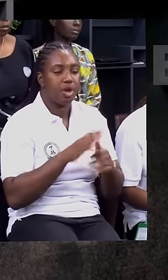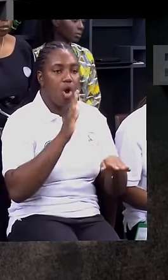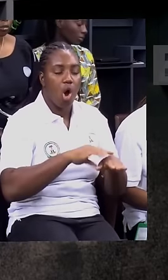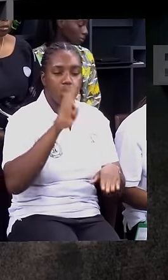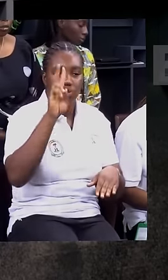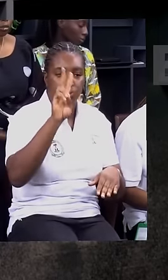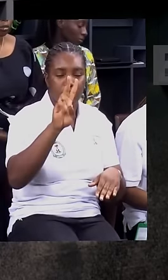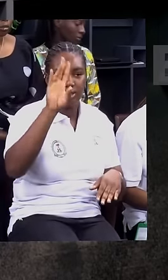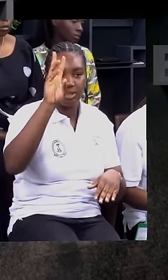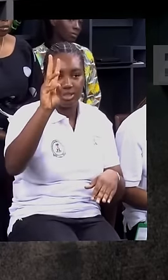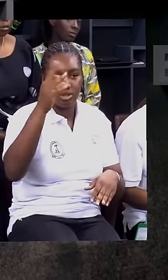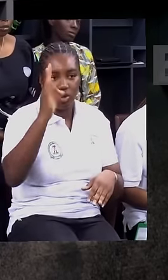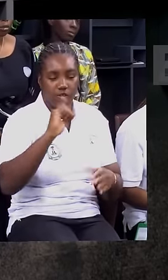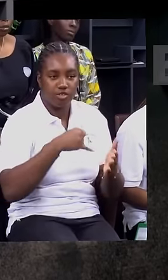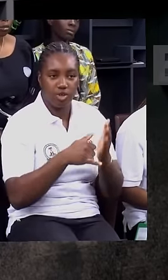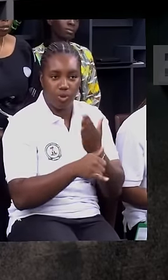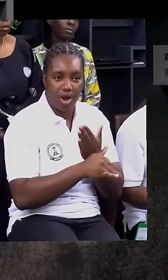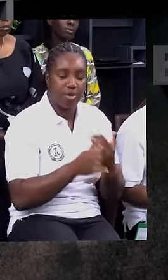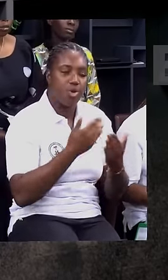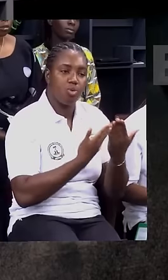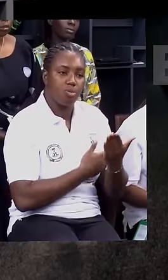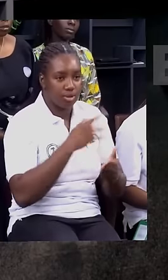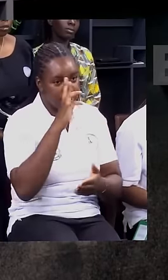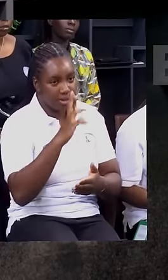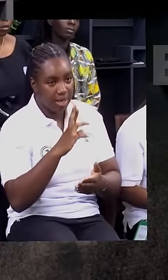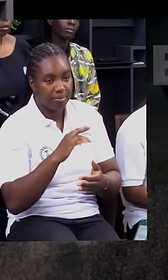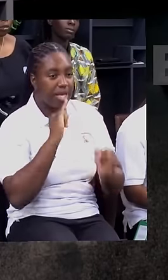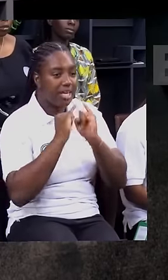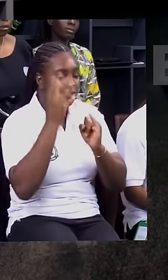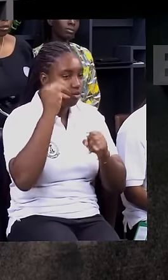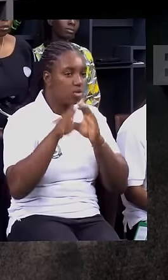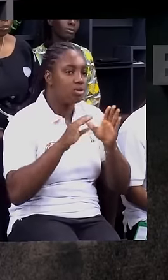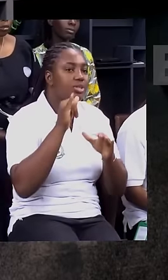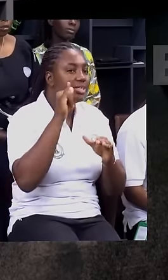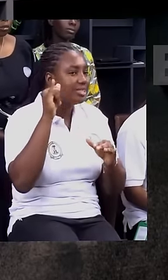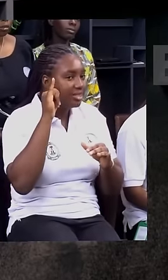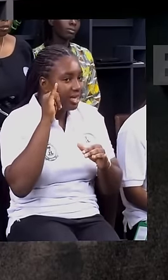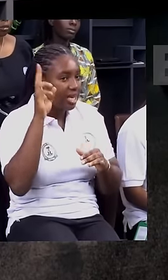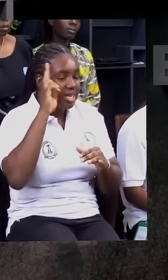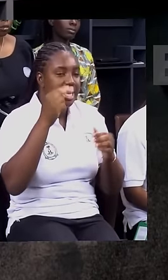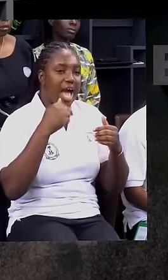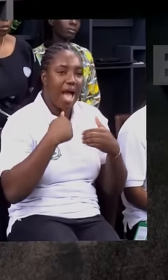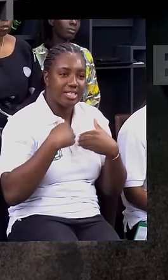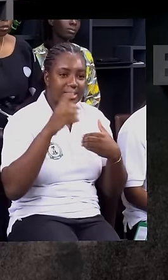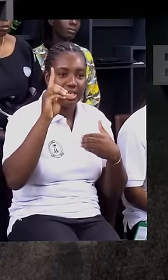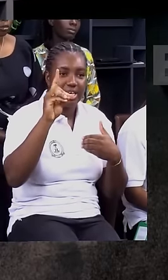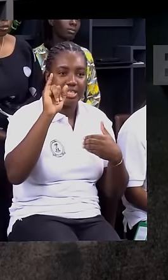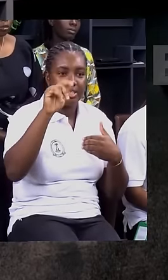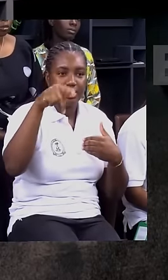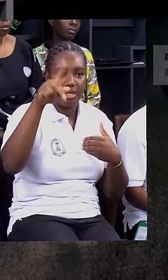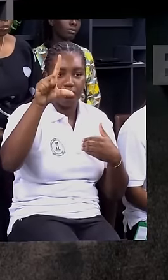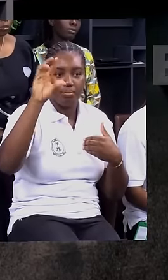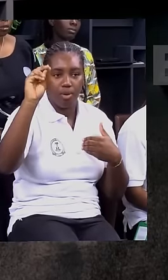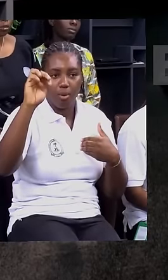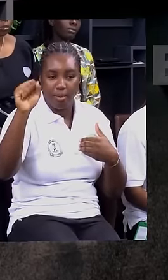of January, Gladys replied me. She said, good morning, sir. Interview was done yesterday. He has diploma in computer appreciation.